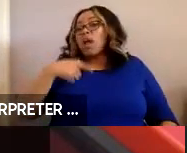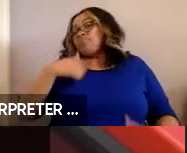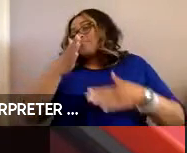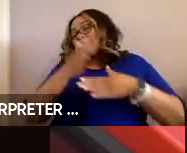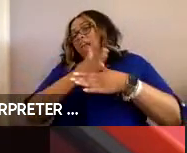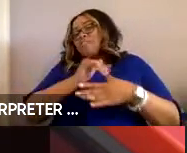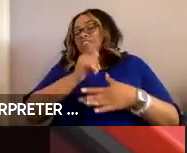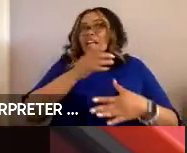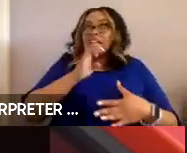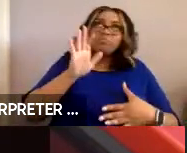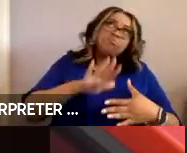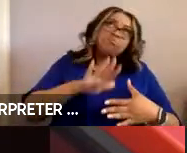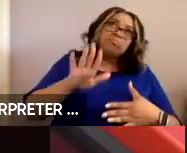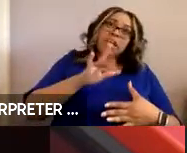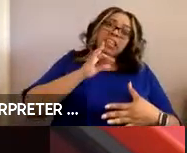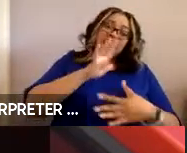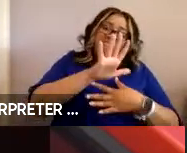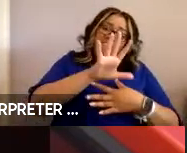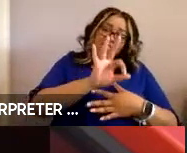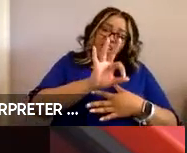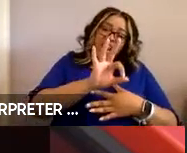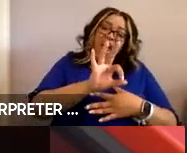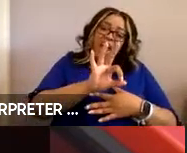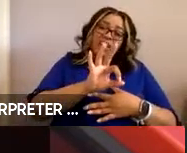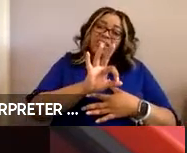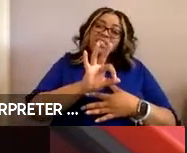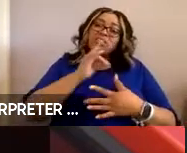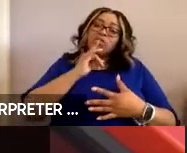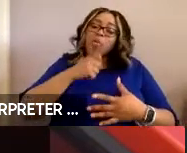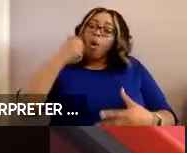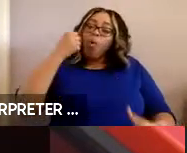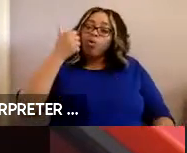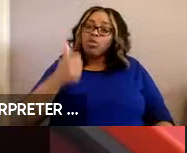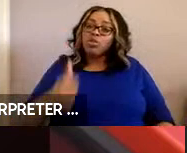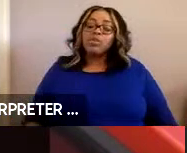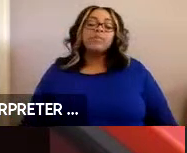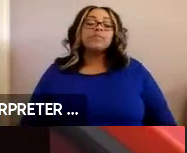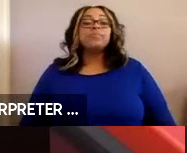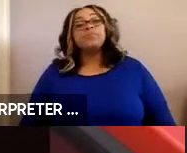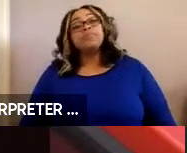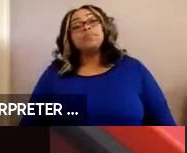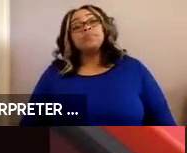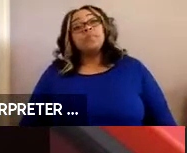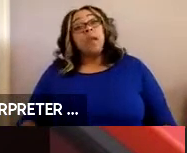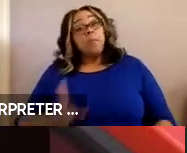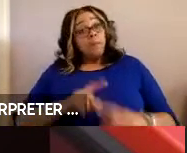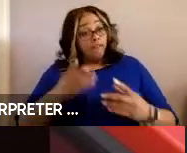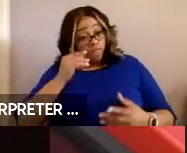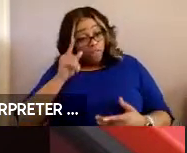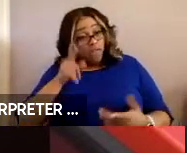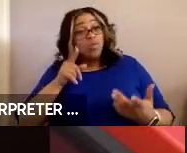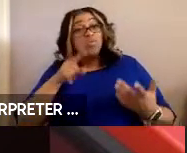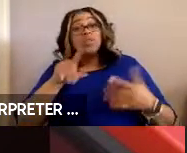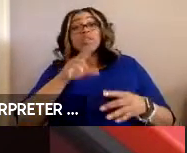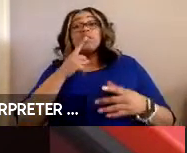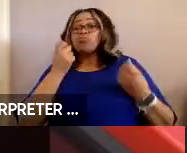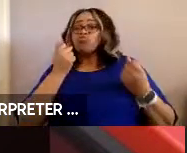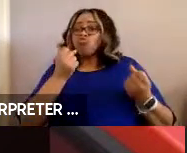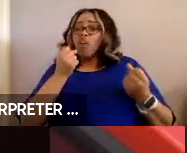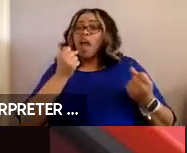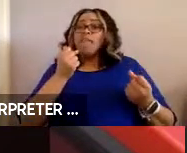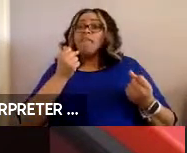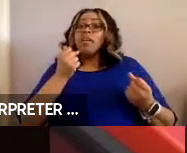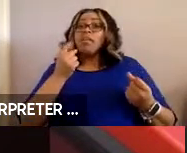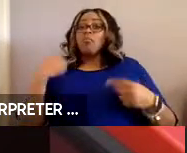average age was, I believe, 59 years old, so they were a bit older. But also several participants mentioned driving even